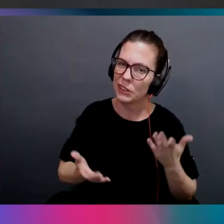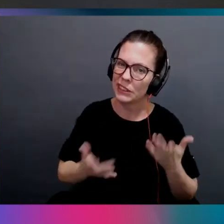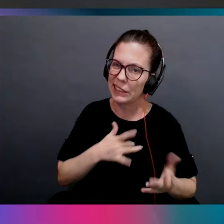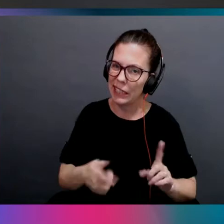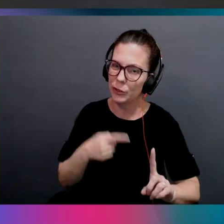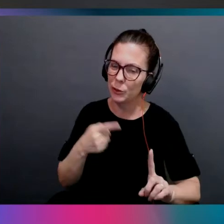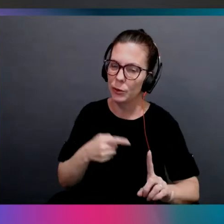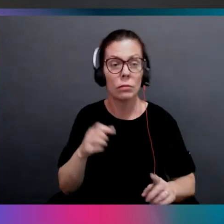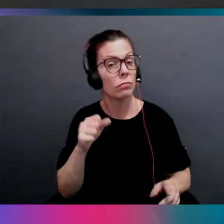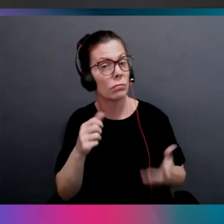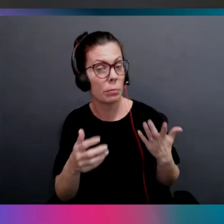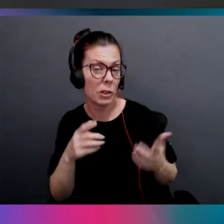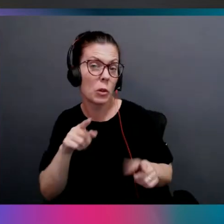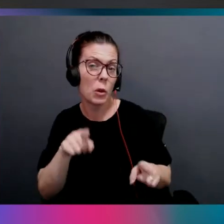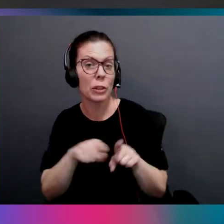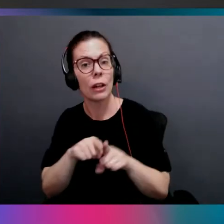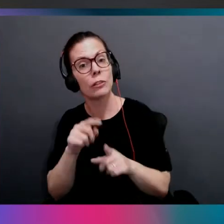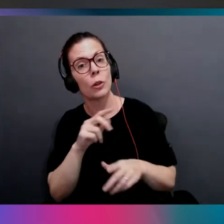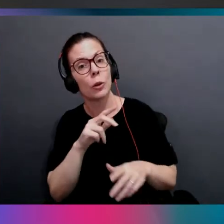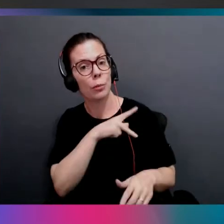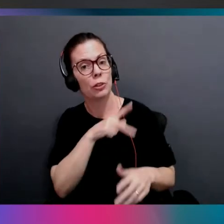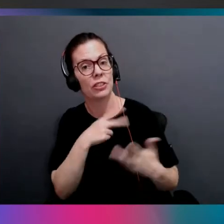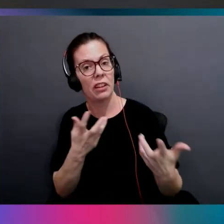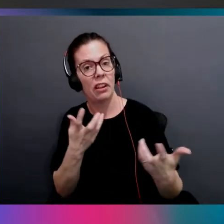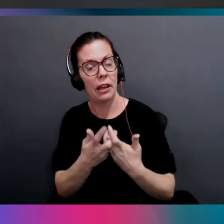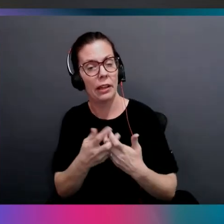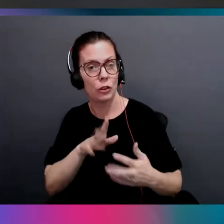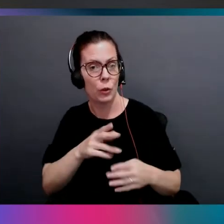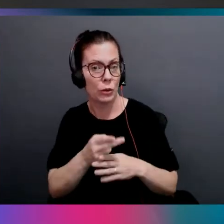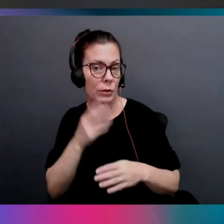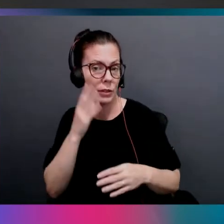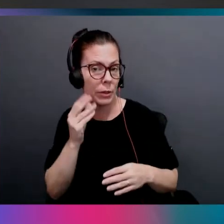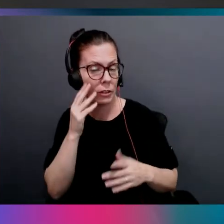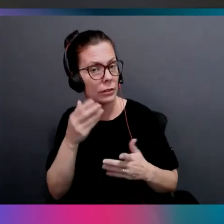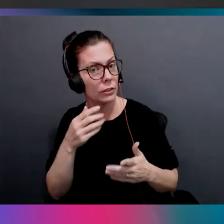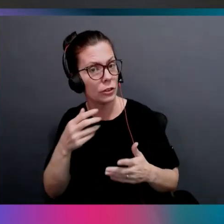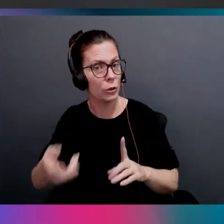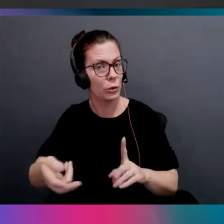personalize your user experience to get new customers. So and the actual answer is probably going to be